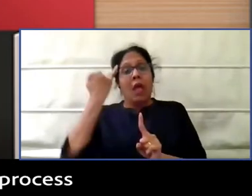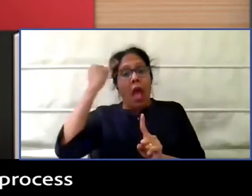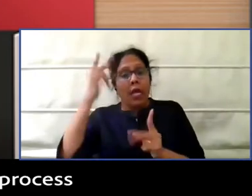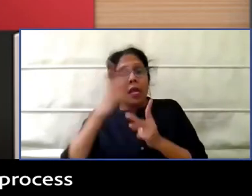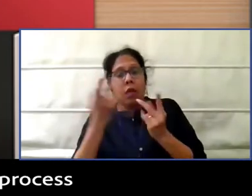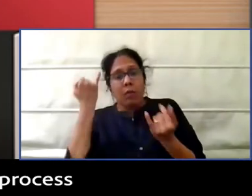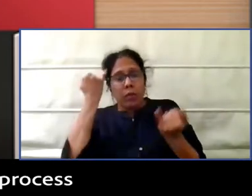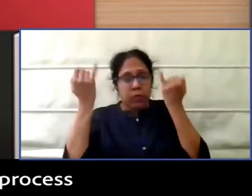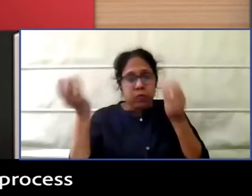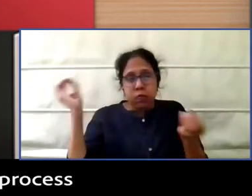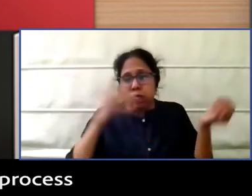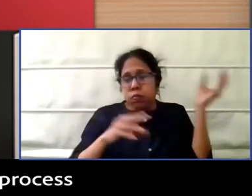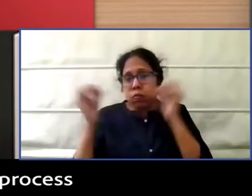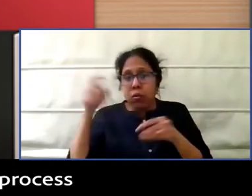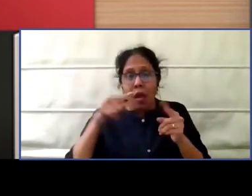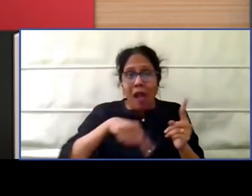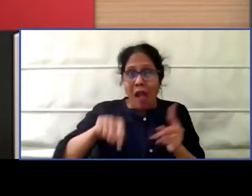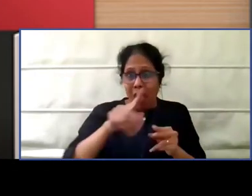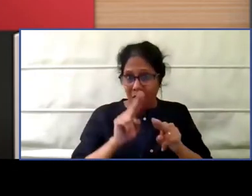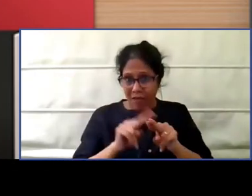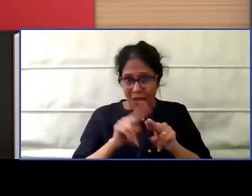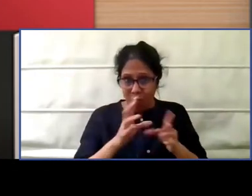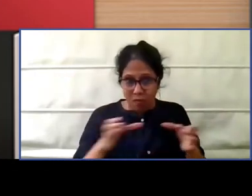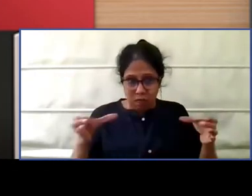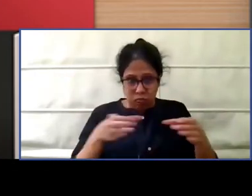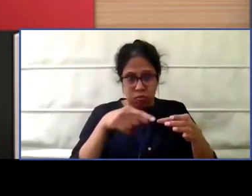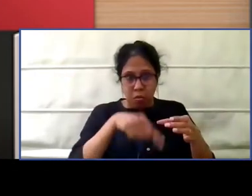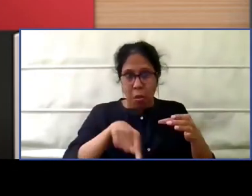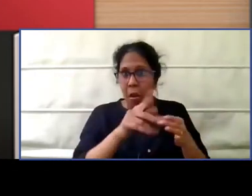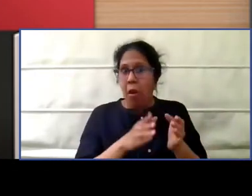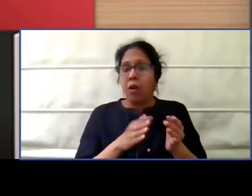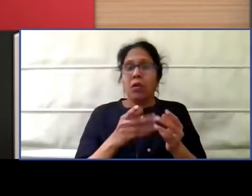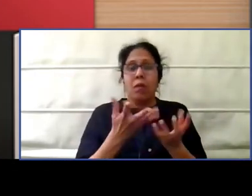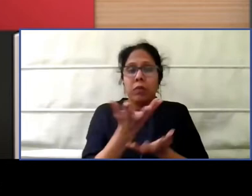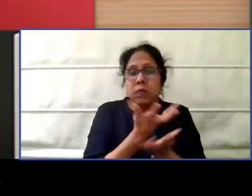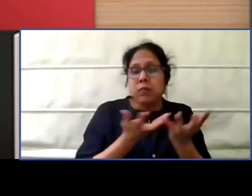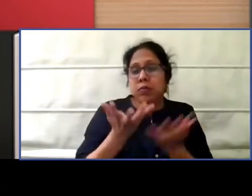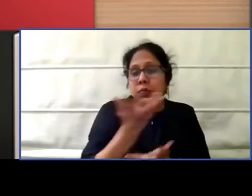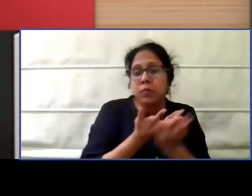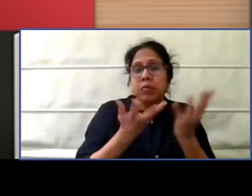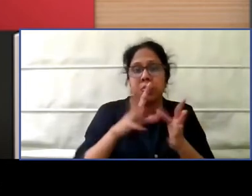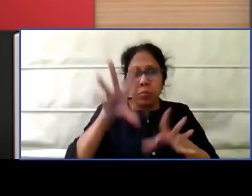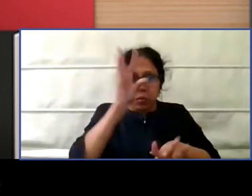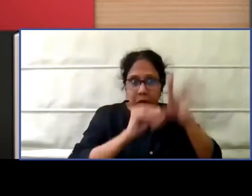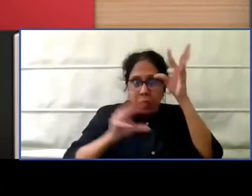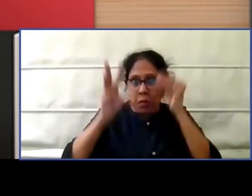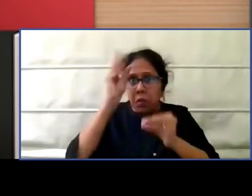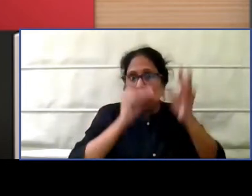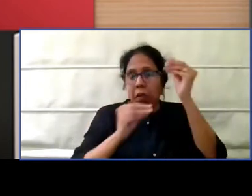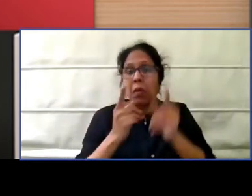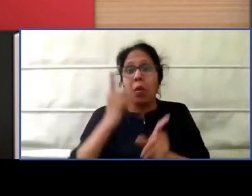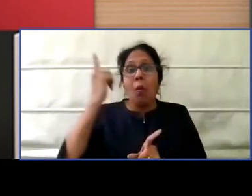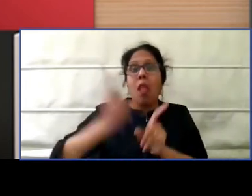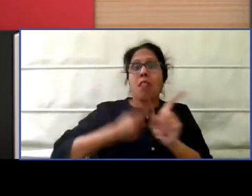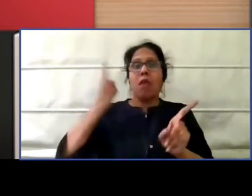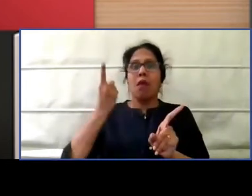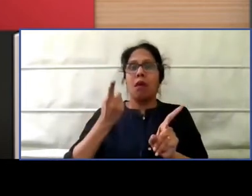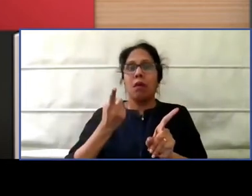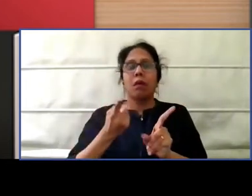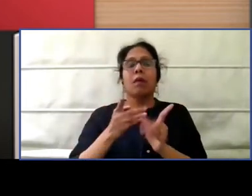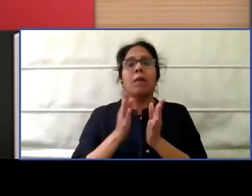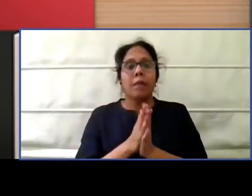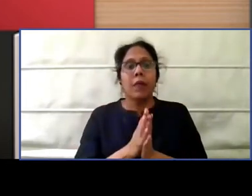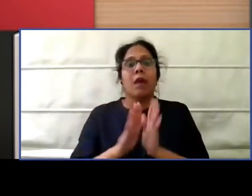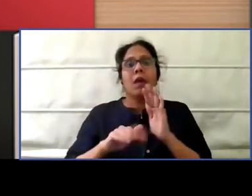fellows go through a very rigorous process of talking to each other, learning from each other for about a year, and then it used